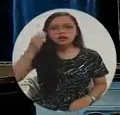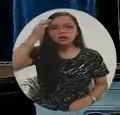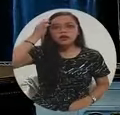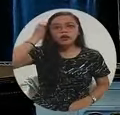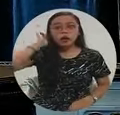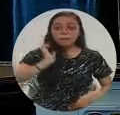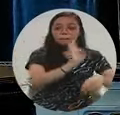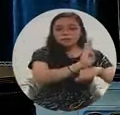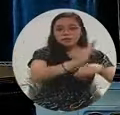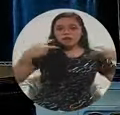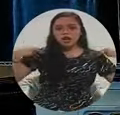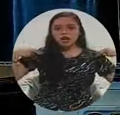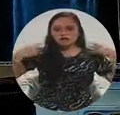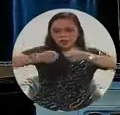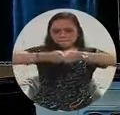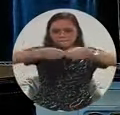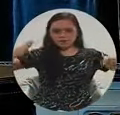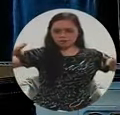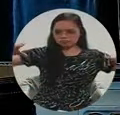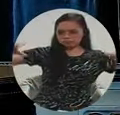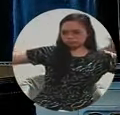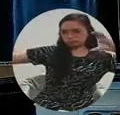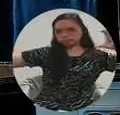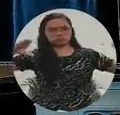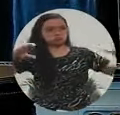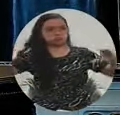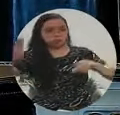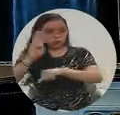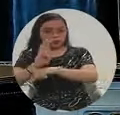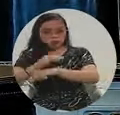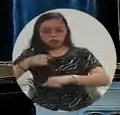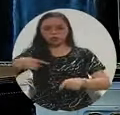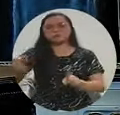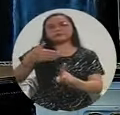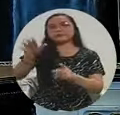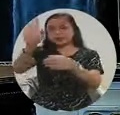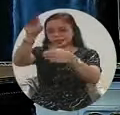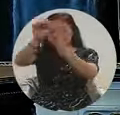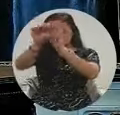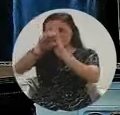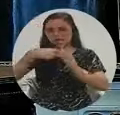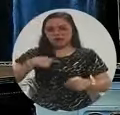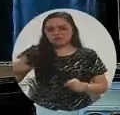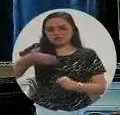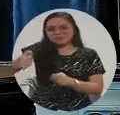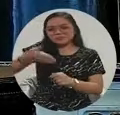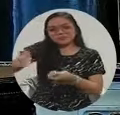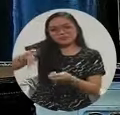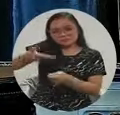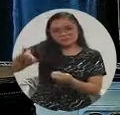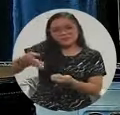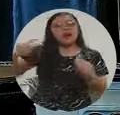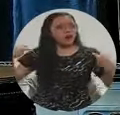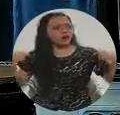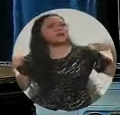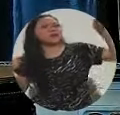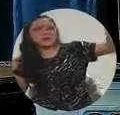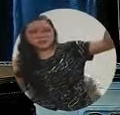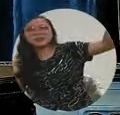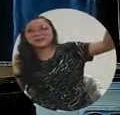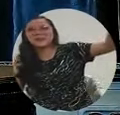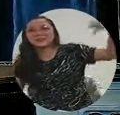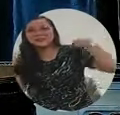competition. The devil will compete with you in the ministry. The devil will do everything he can.